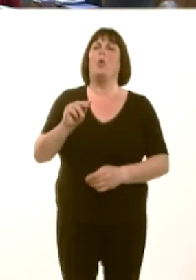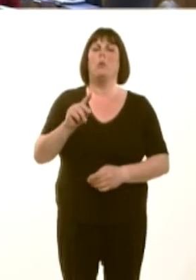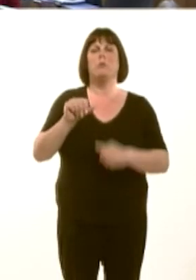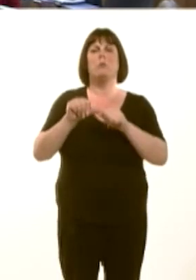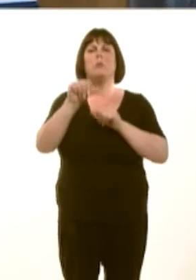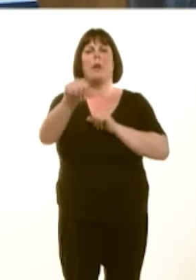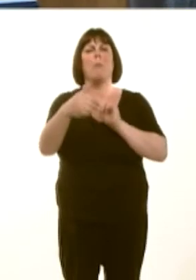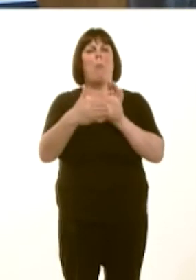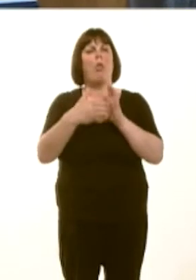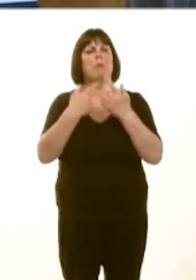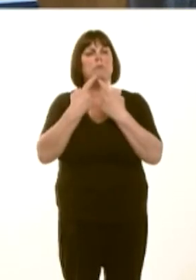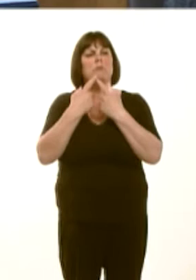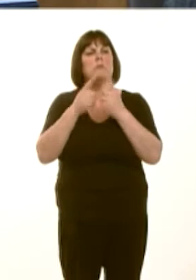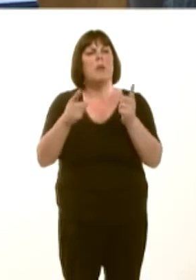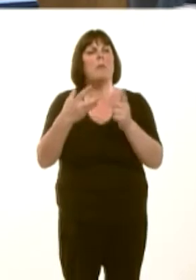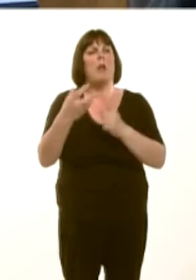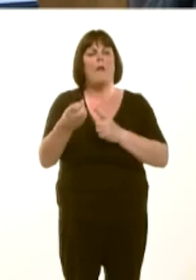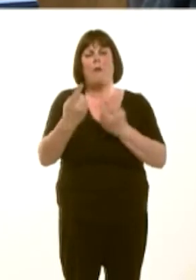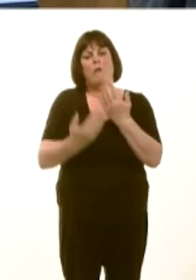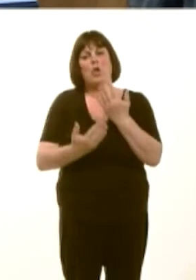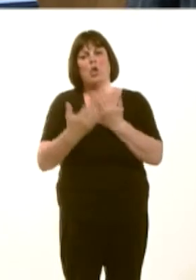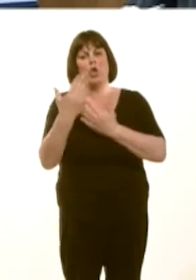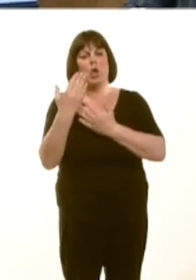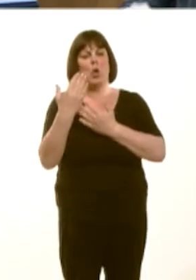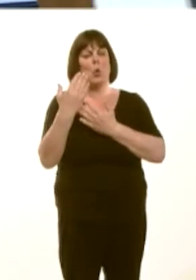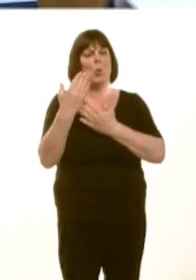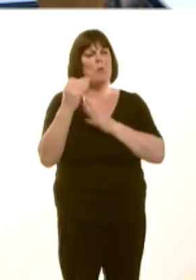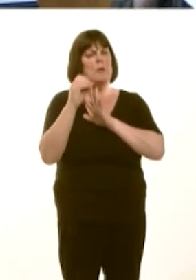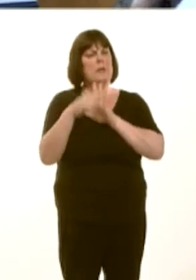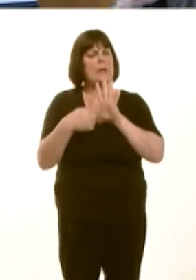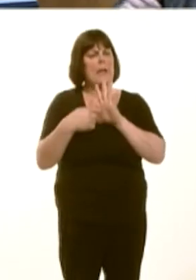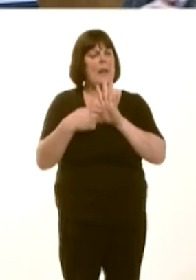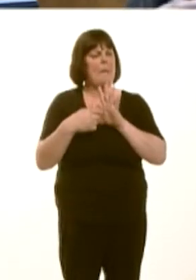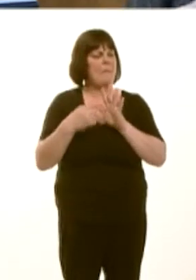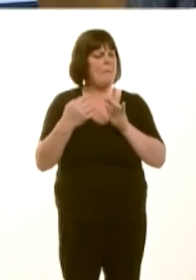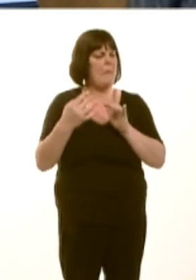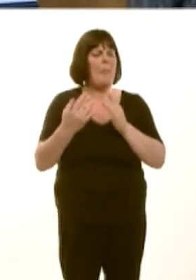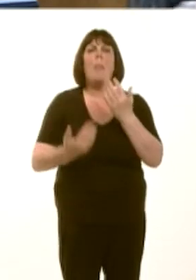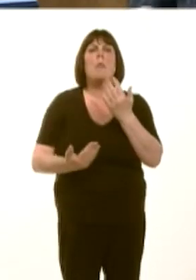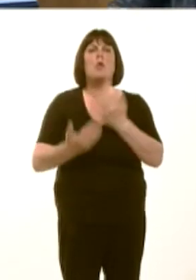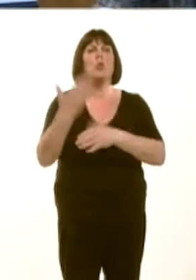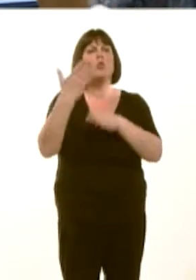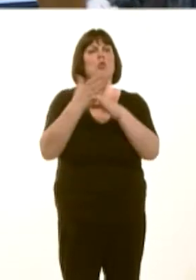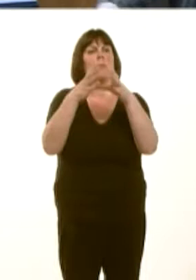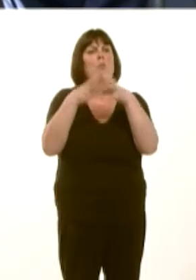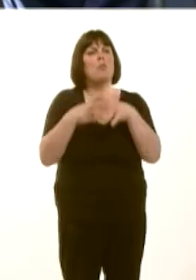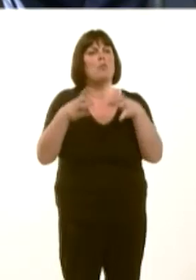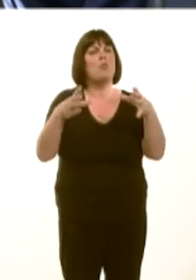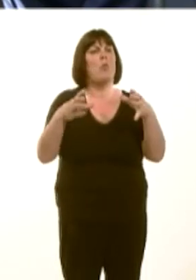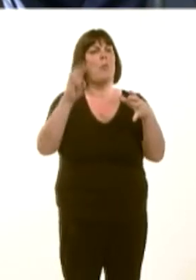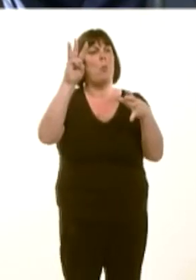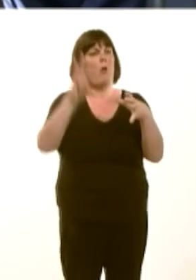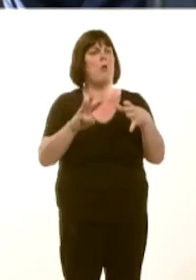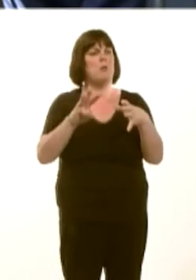month as regards a new scheme, which will be the new Jobs Growth Wales, and we will ensure